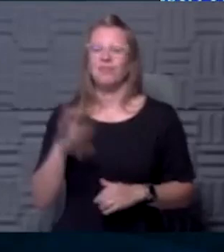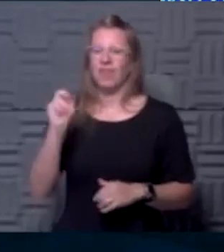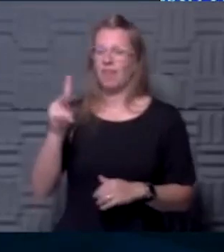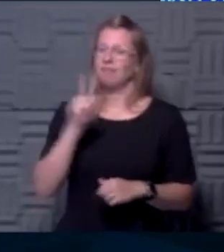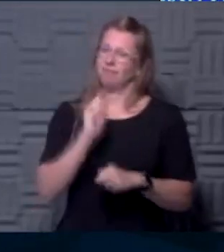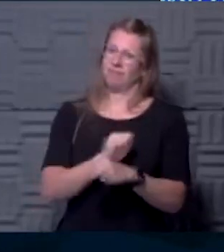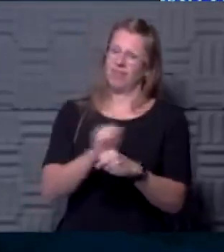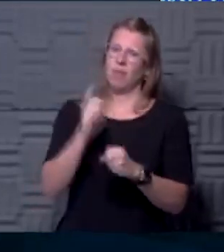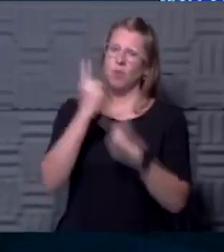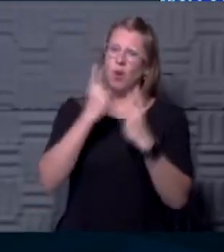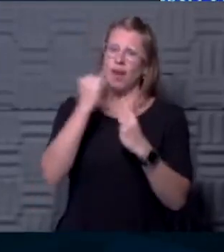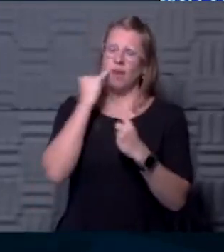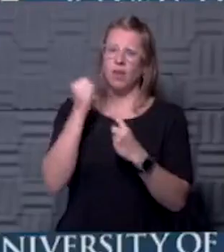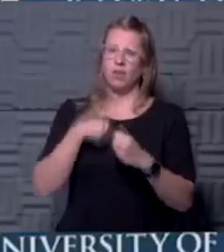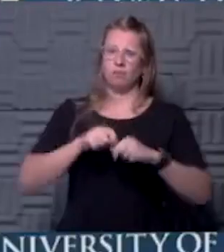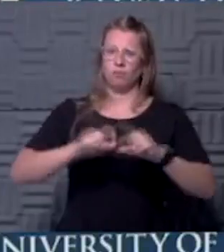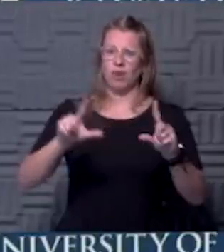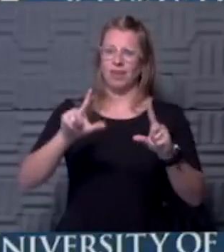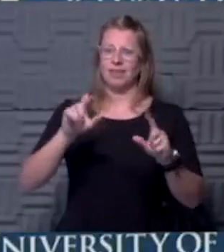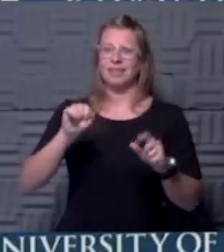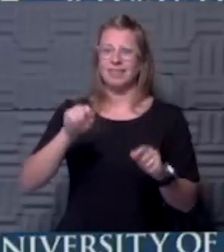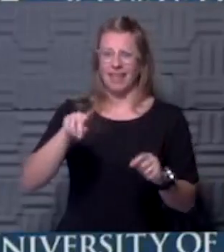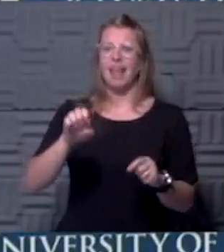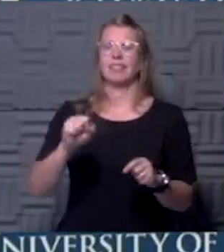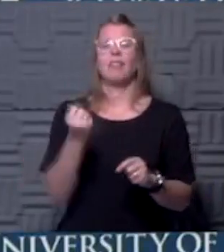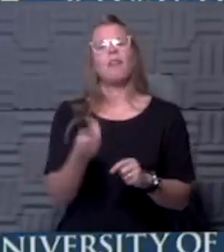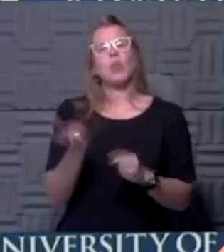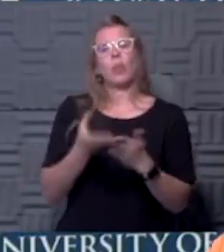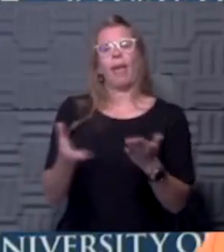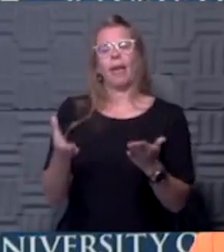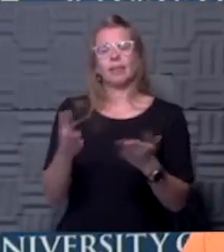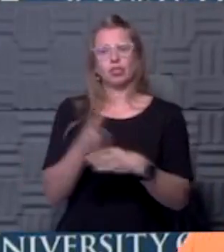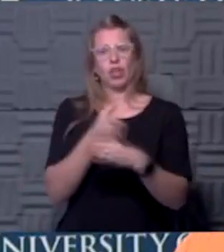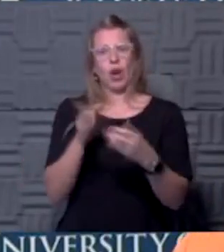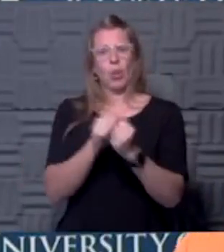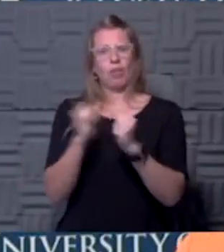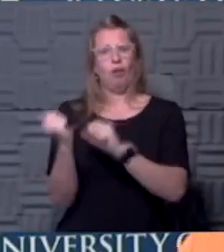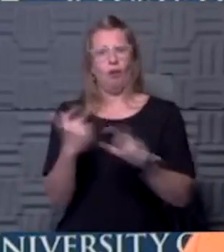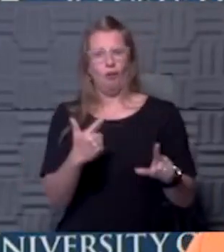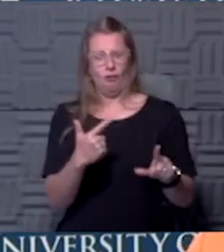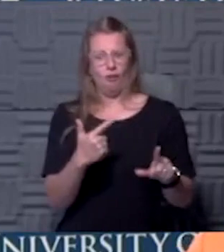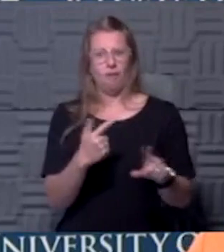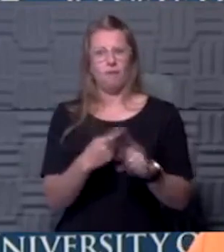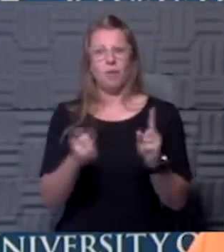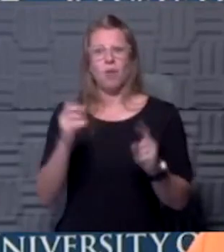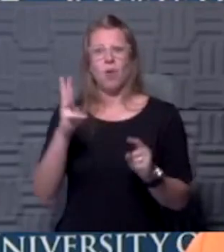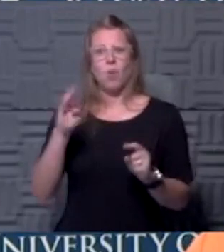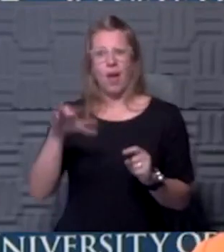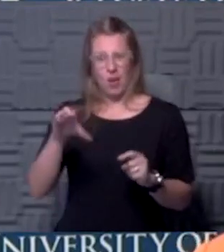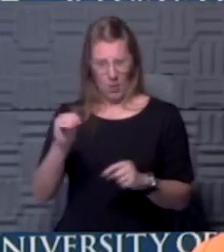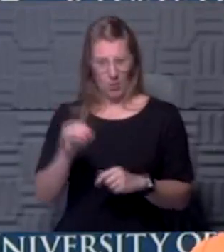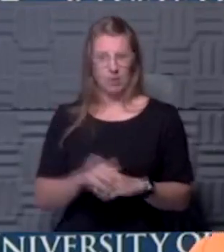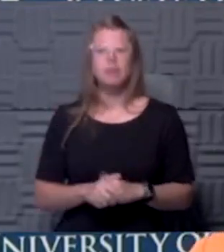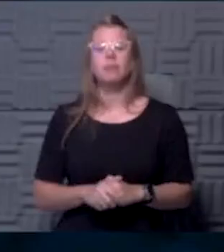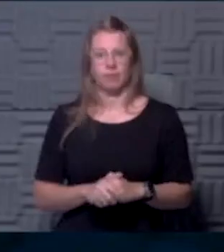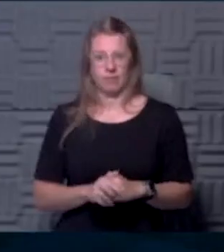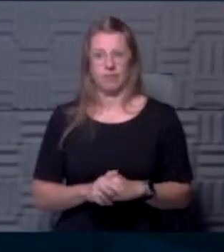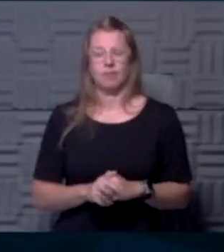Actually, wondering if we could bring up some slides. I have a couple things to share with everybody from Wyandotte County.